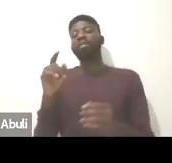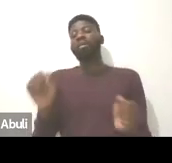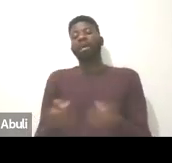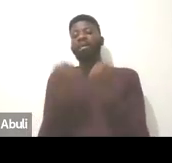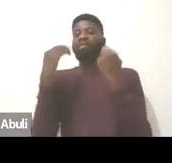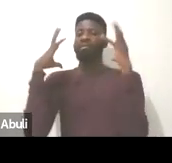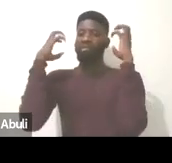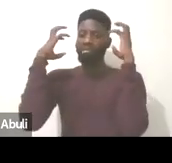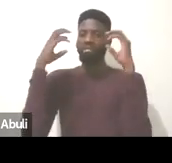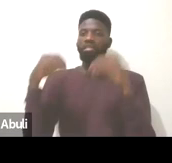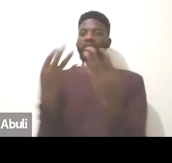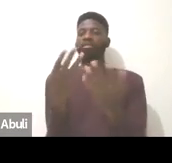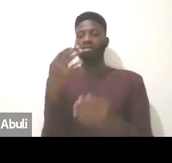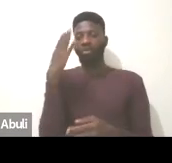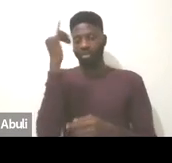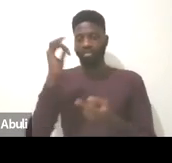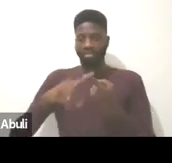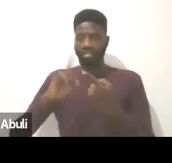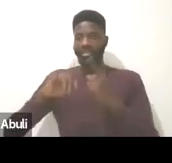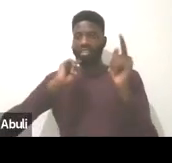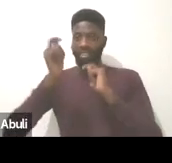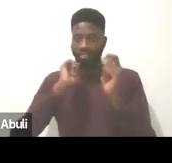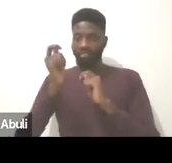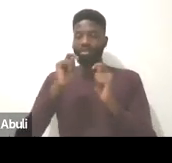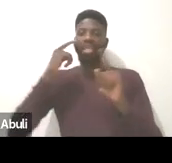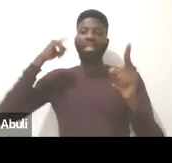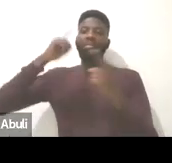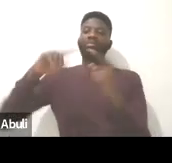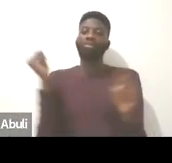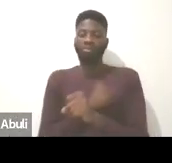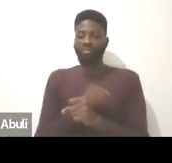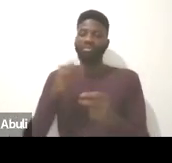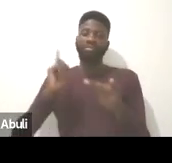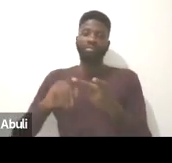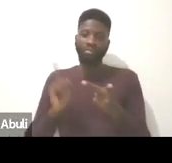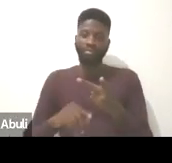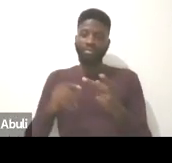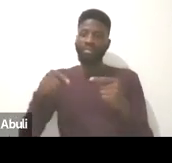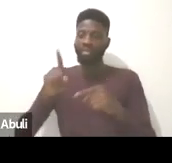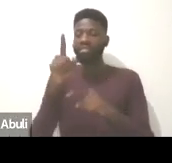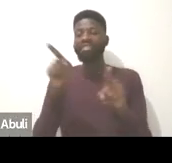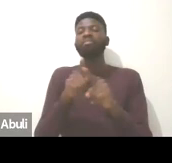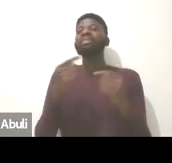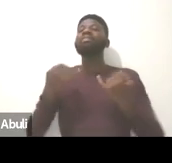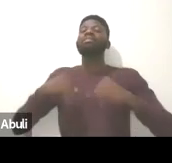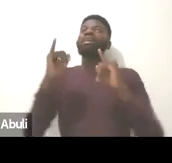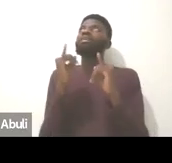stress because one, you're in an interview, you're looking for a job. The other thing is that you're also trying to